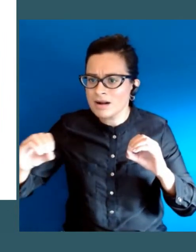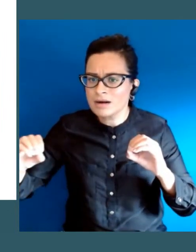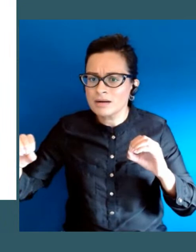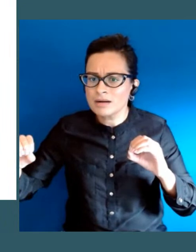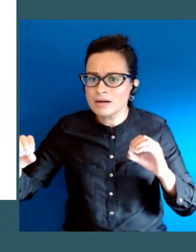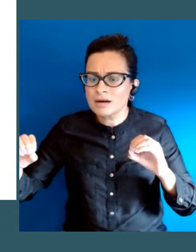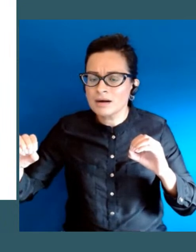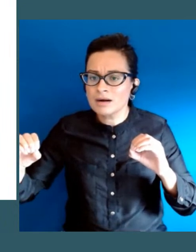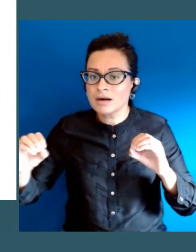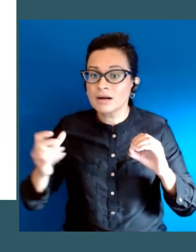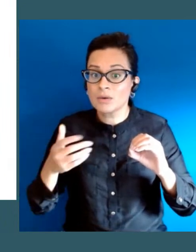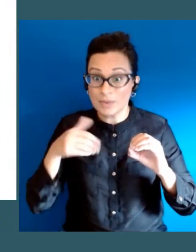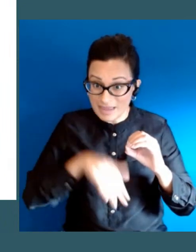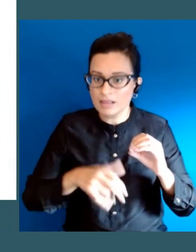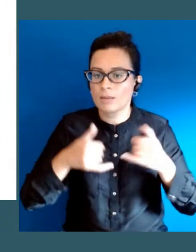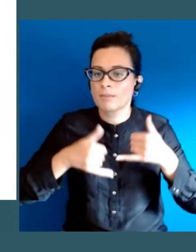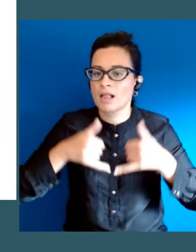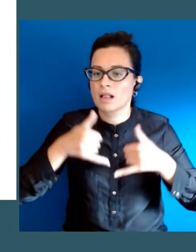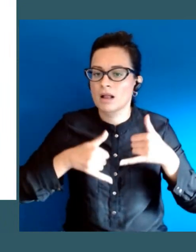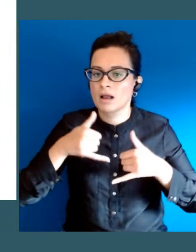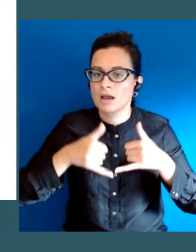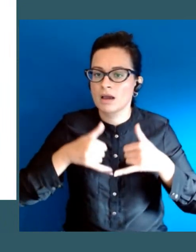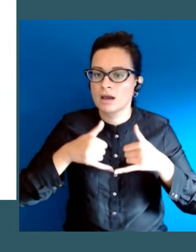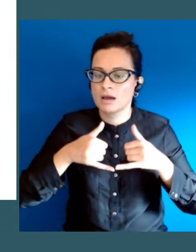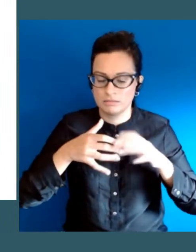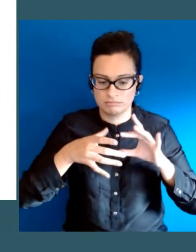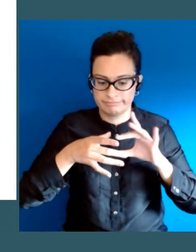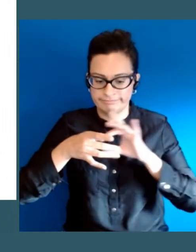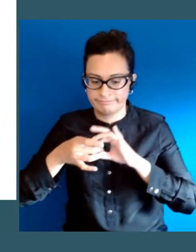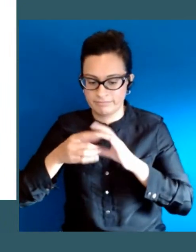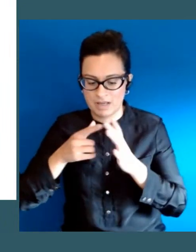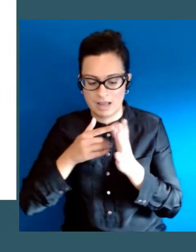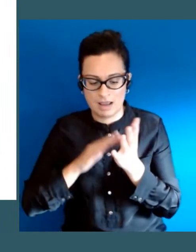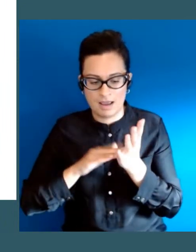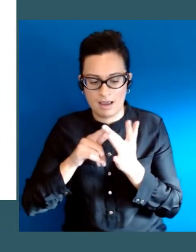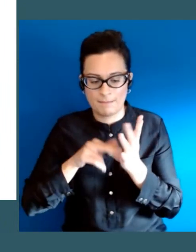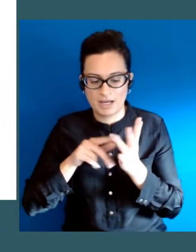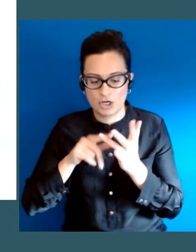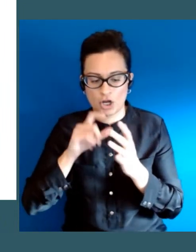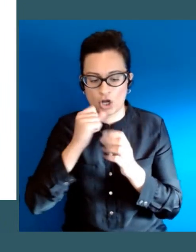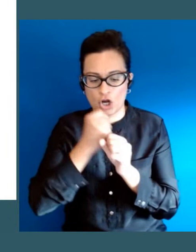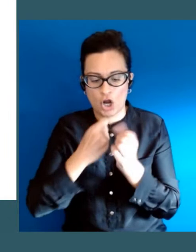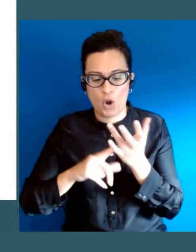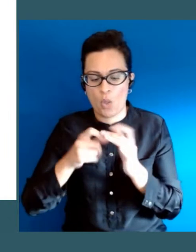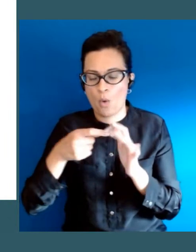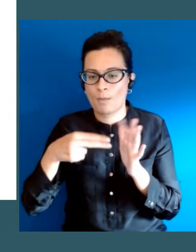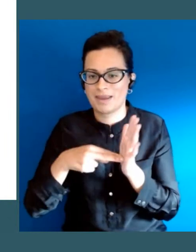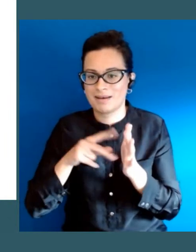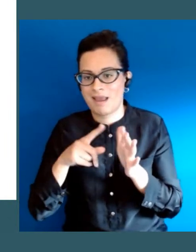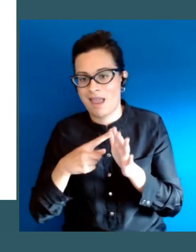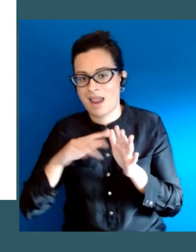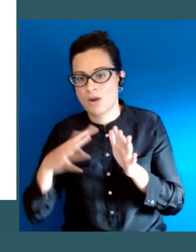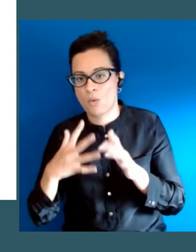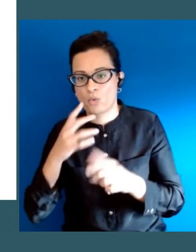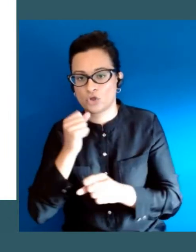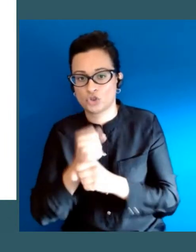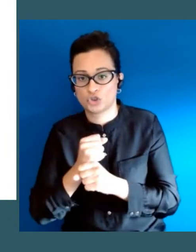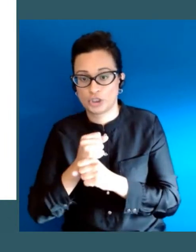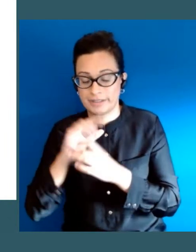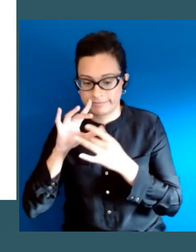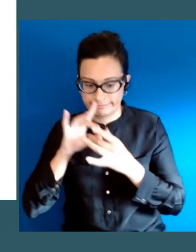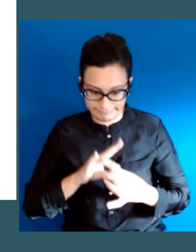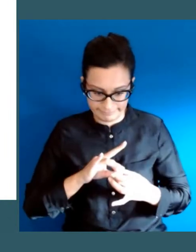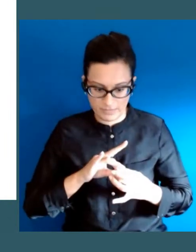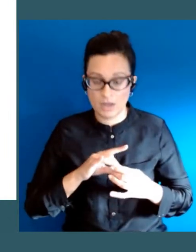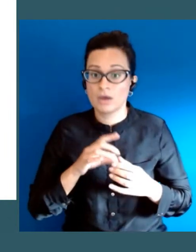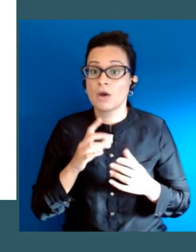milk, bound to immunoglobulin A or immunoglobulin G, and in presence of